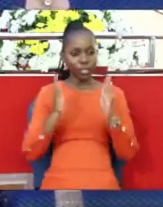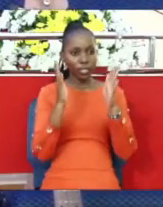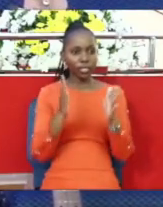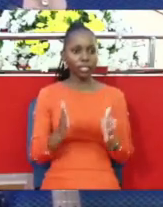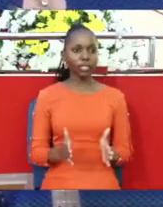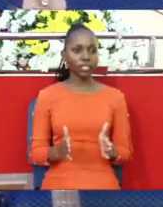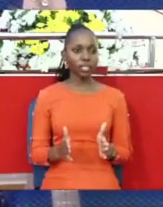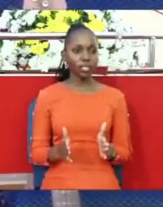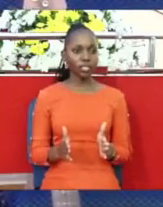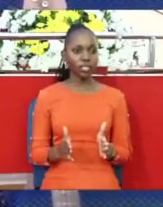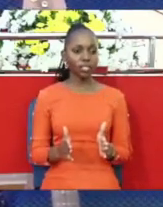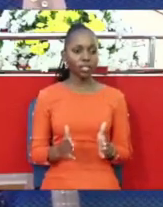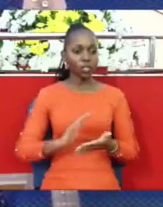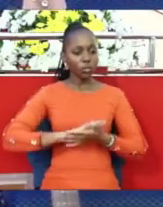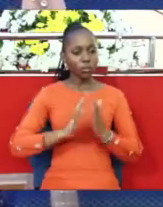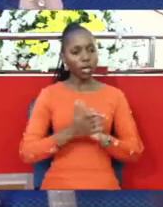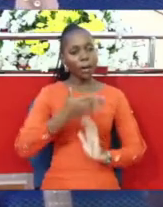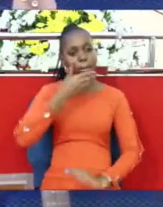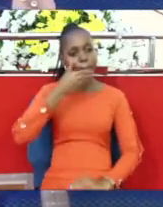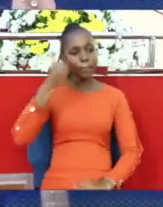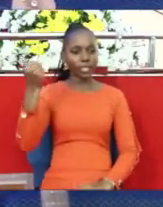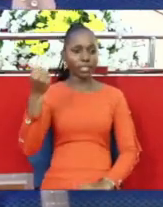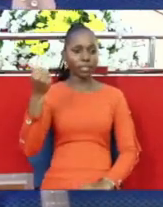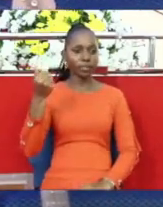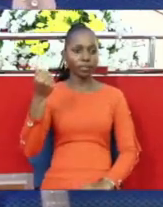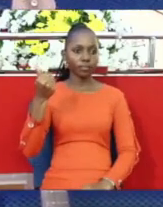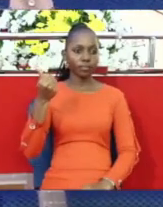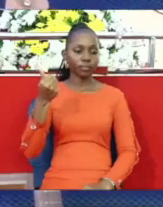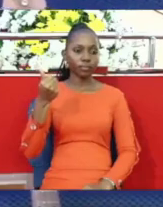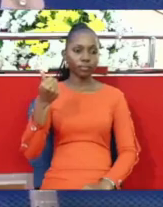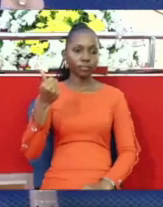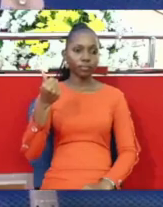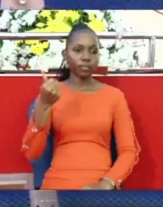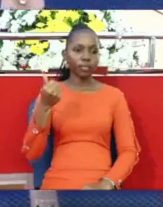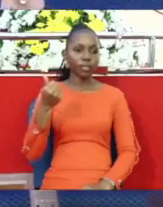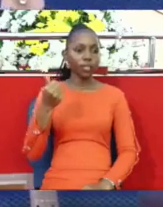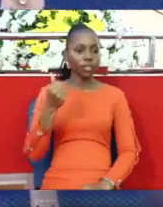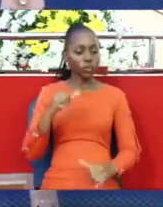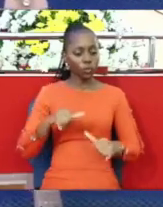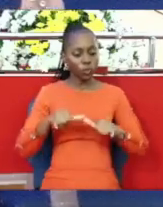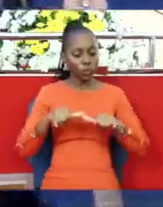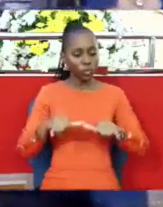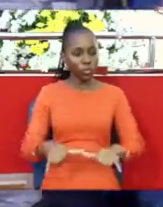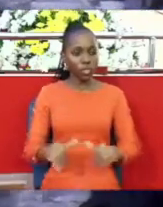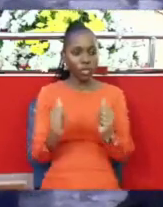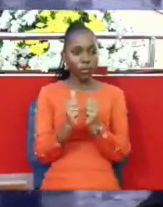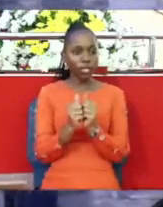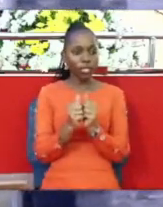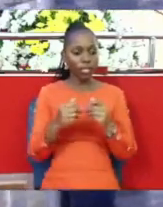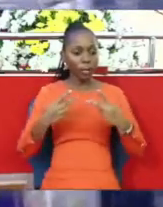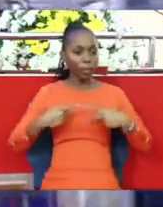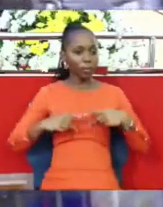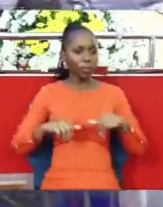utakuwa Mkristo. In season kwa majira. And out of season. Na nje ya majira. When people are seeing you. Wakati watu wako na. And when nobody is seeing you. Na